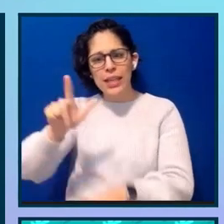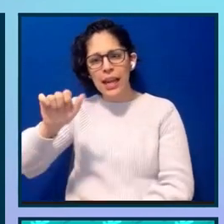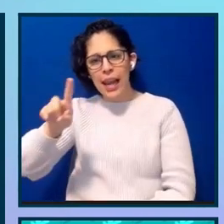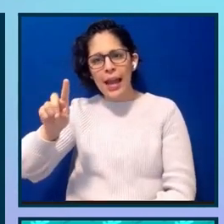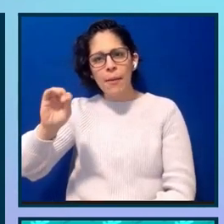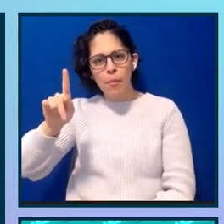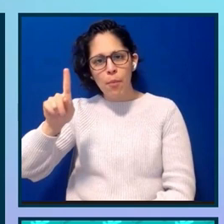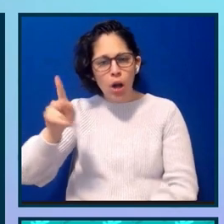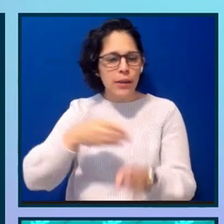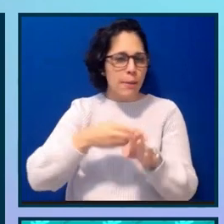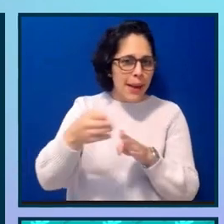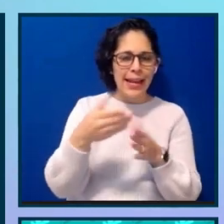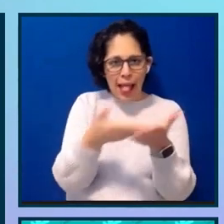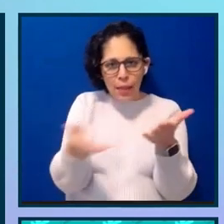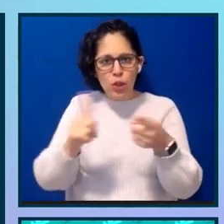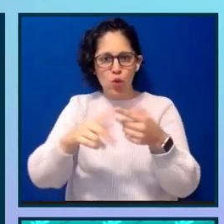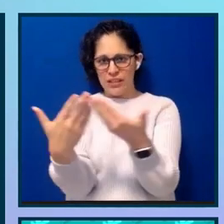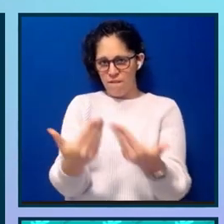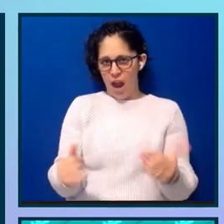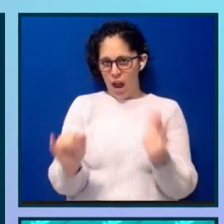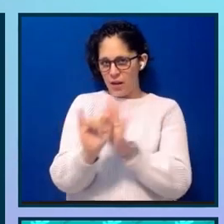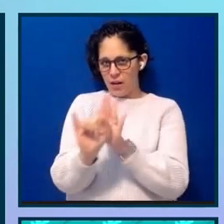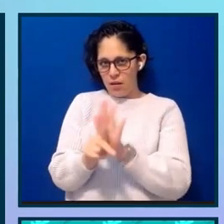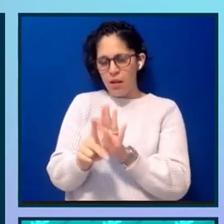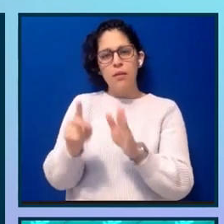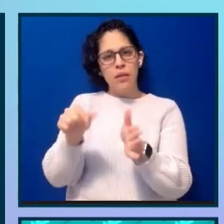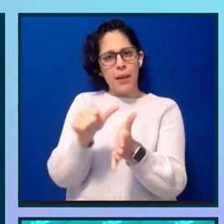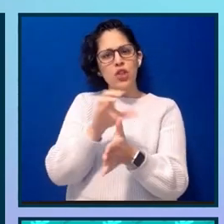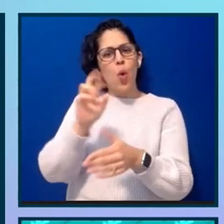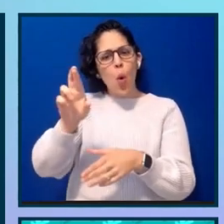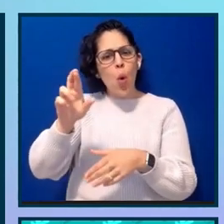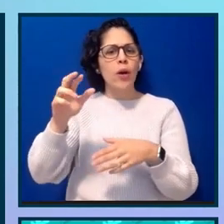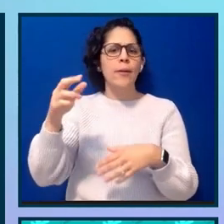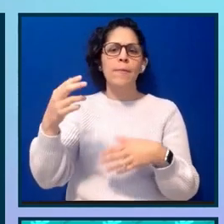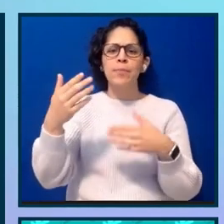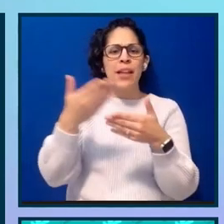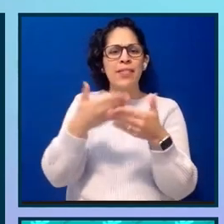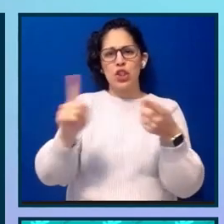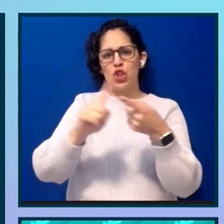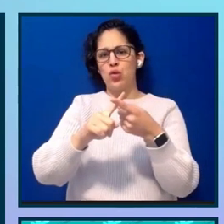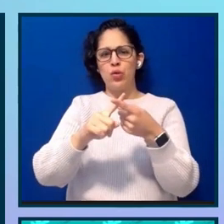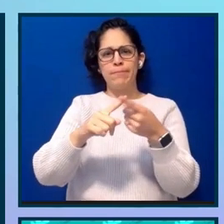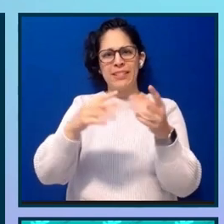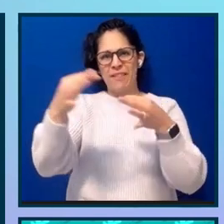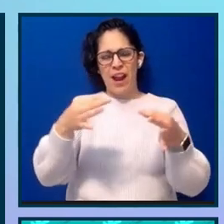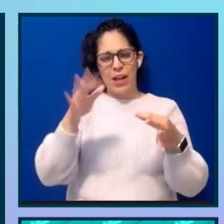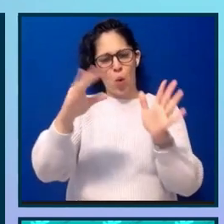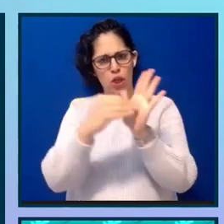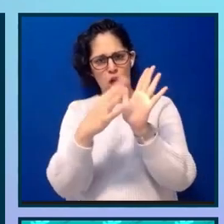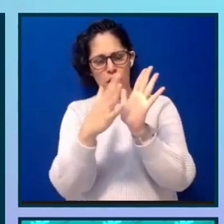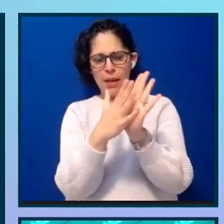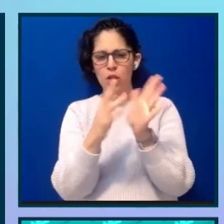to divide your page, or headings to subdivide your document. With general development, it could be getting to know